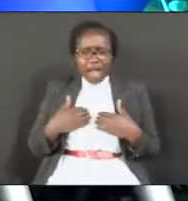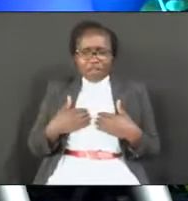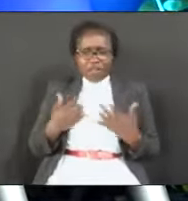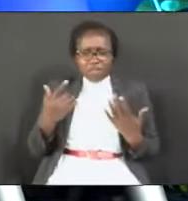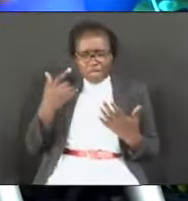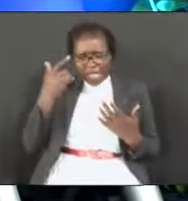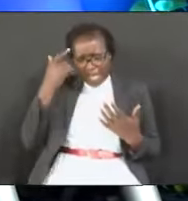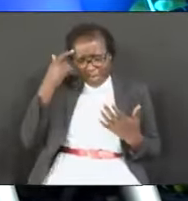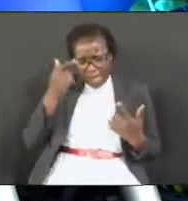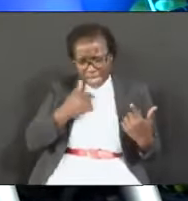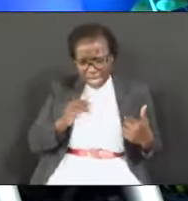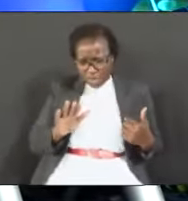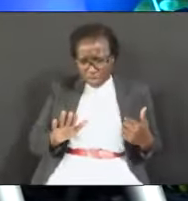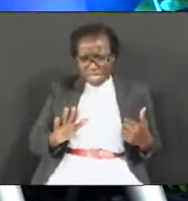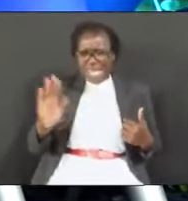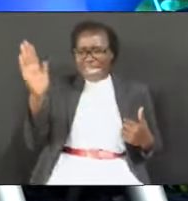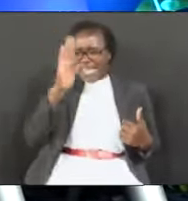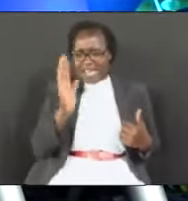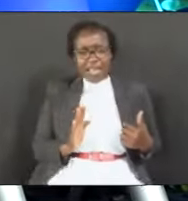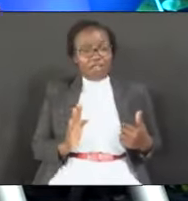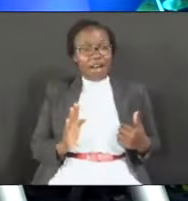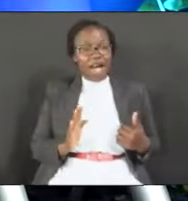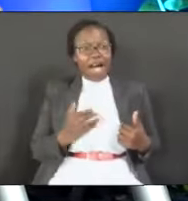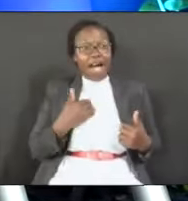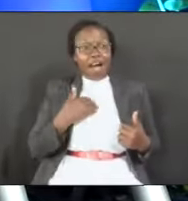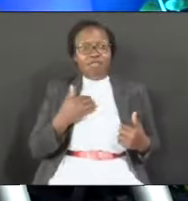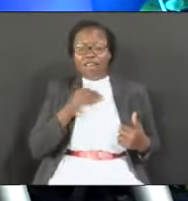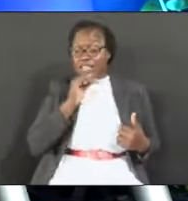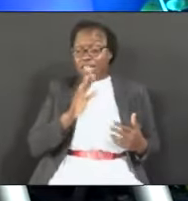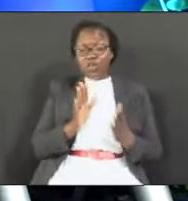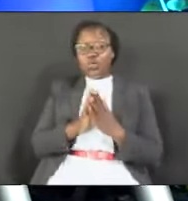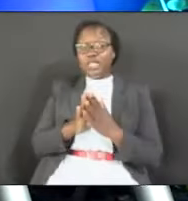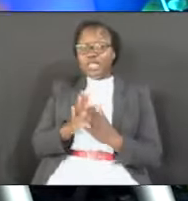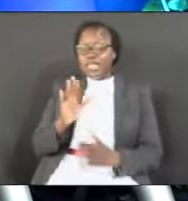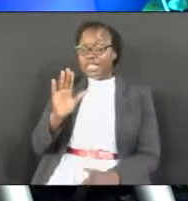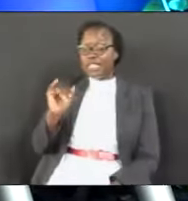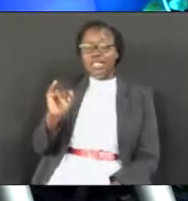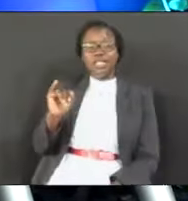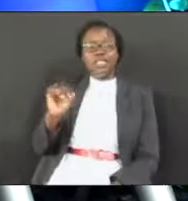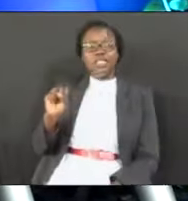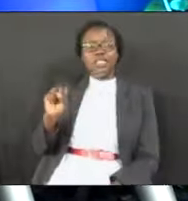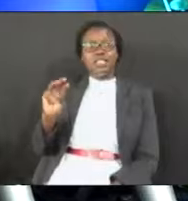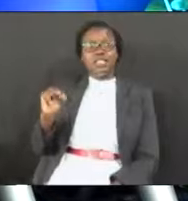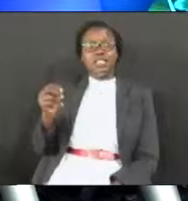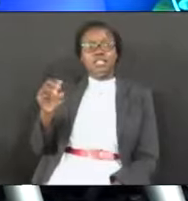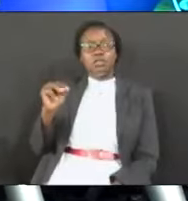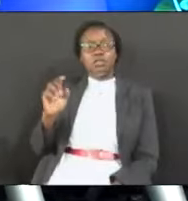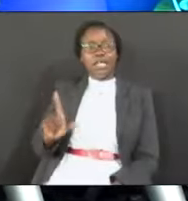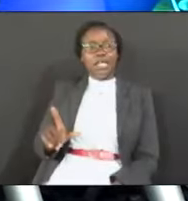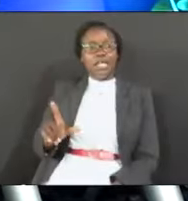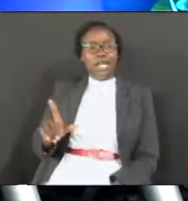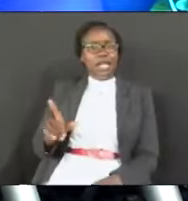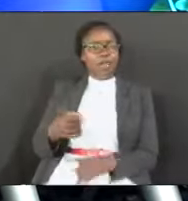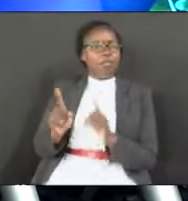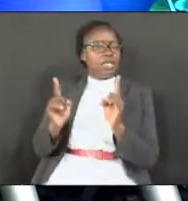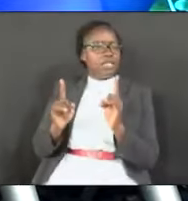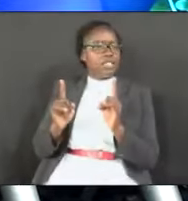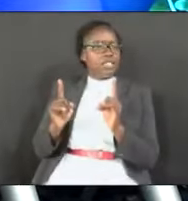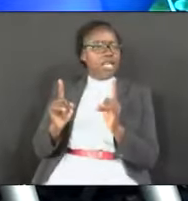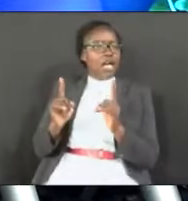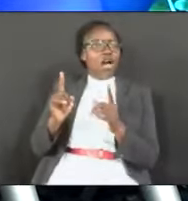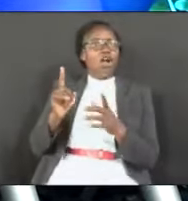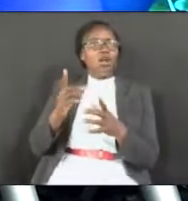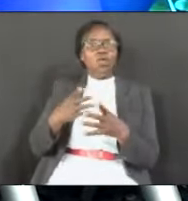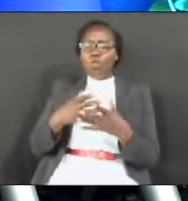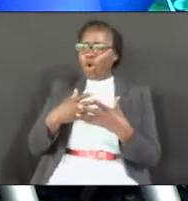in your heart. You never had a son called Ishmael. And God tells Abraham, walk them out of